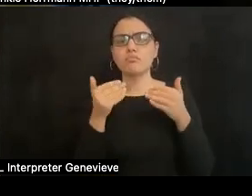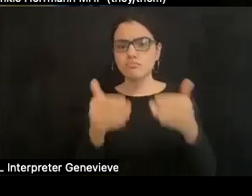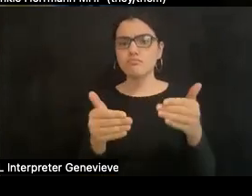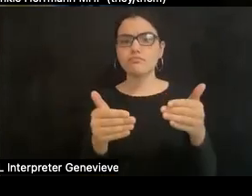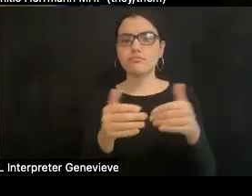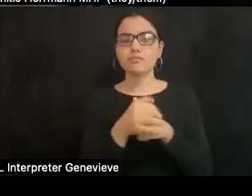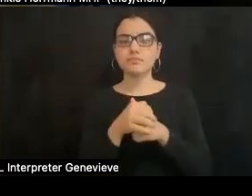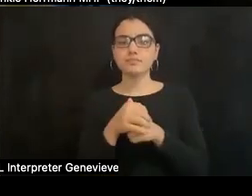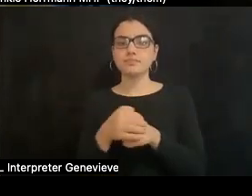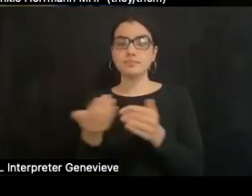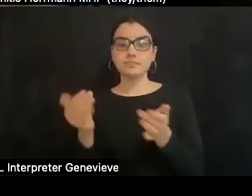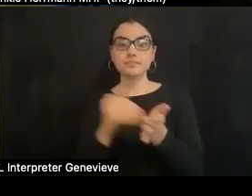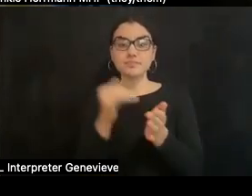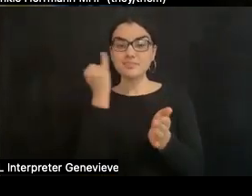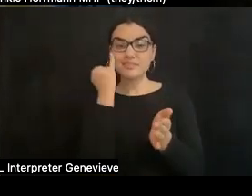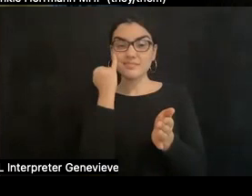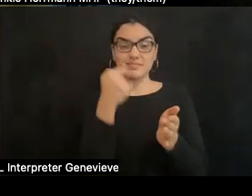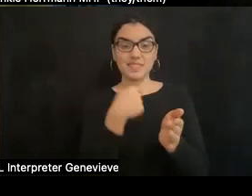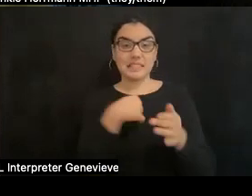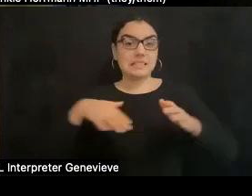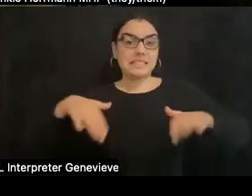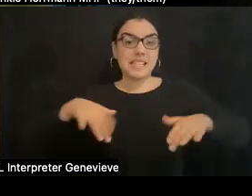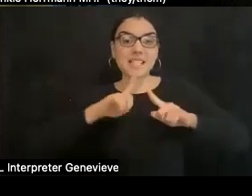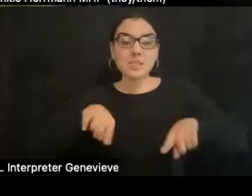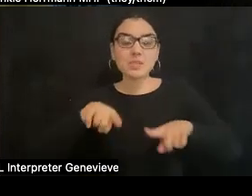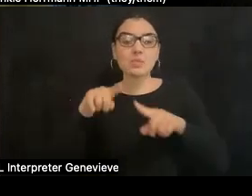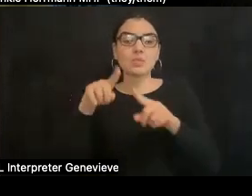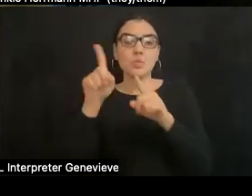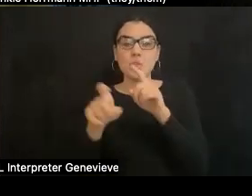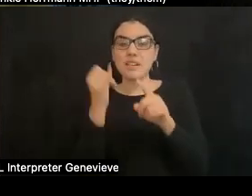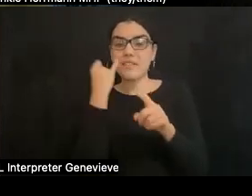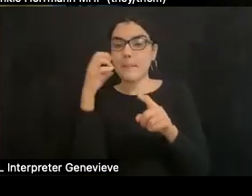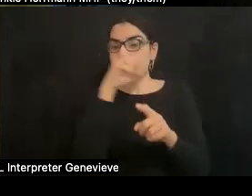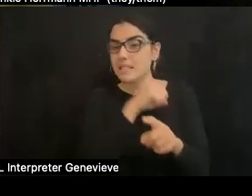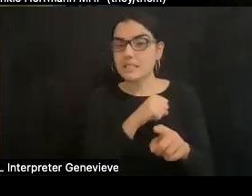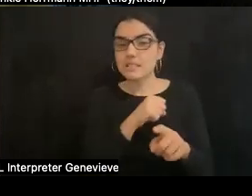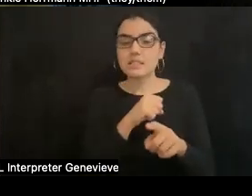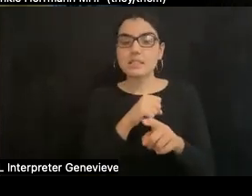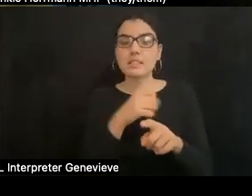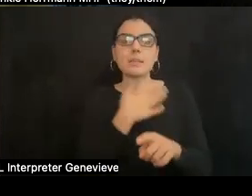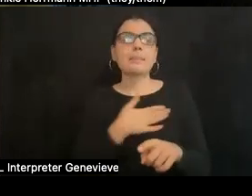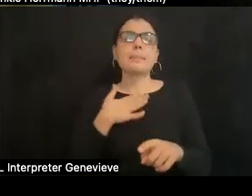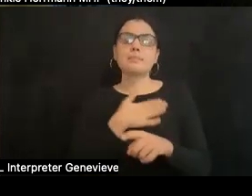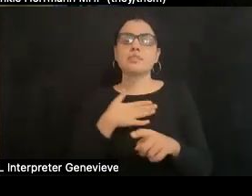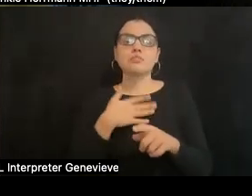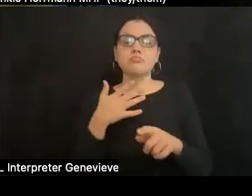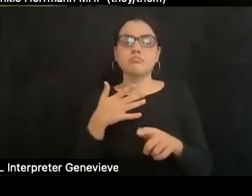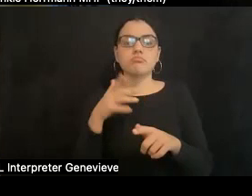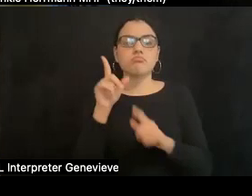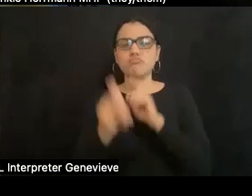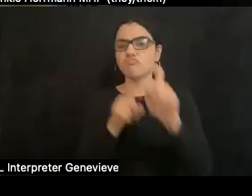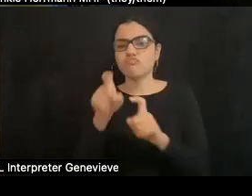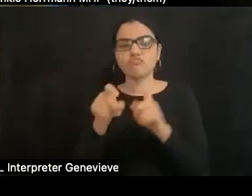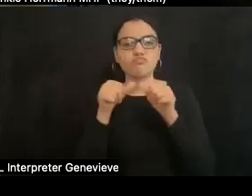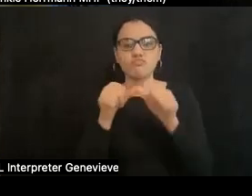again, if I haven't gotten to your question yet, or it's possible I've missed it, so please do feel free to kind of keep putting questions in the